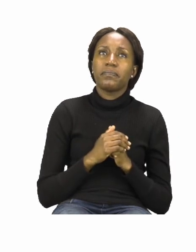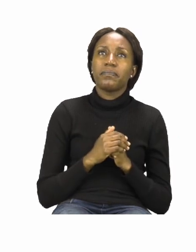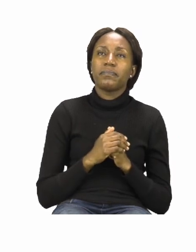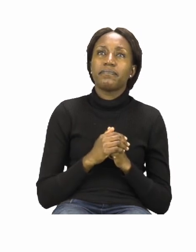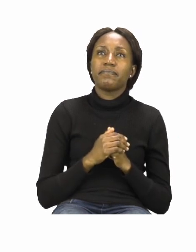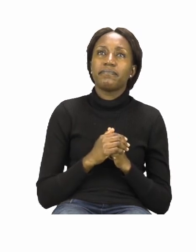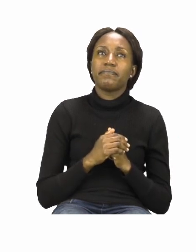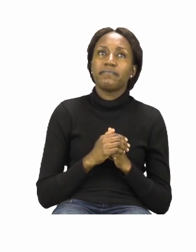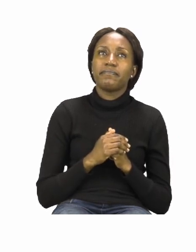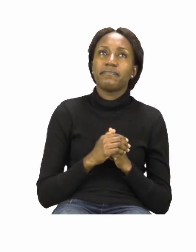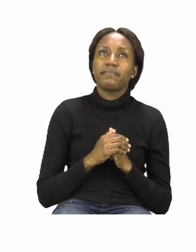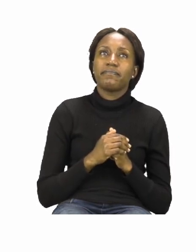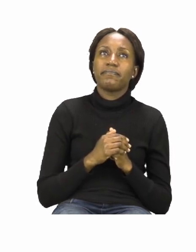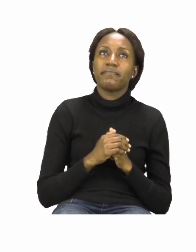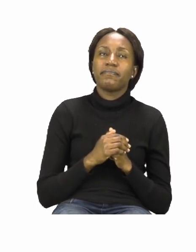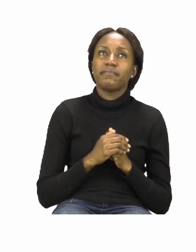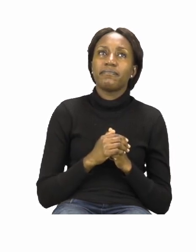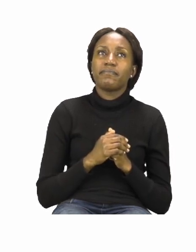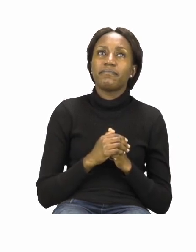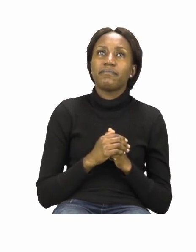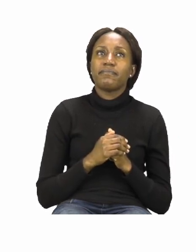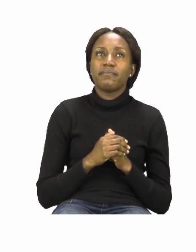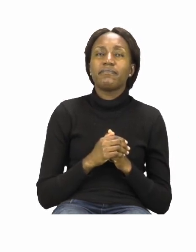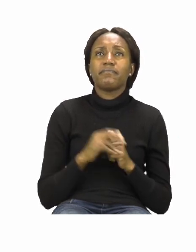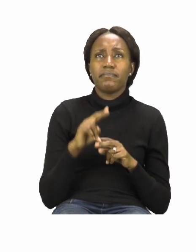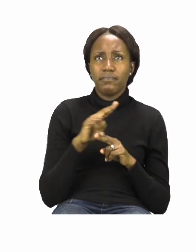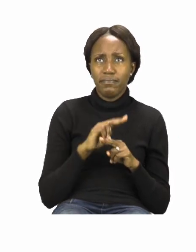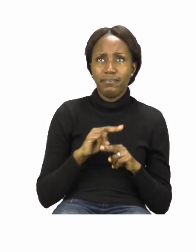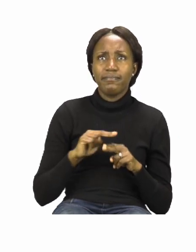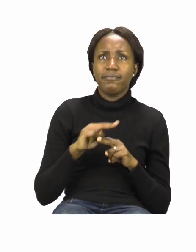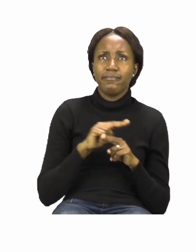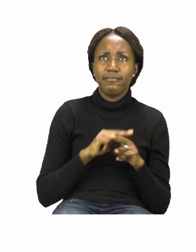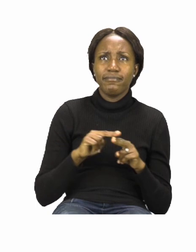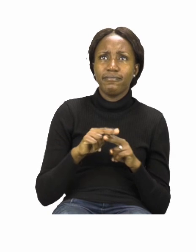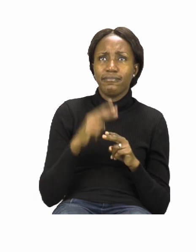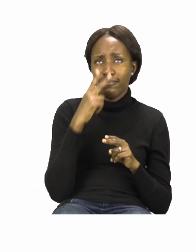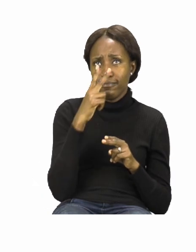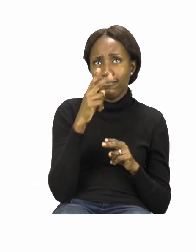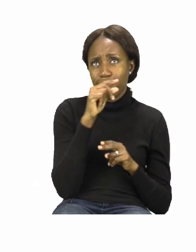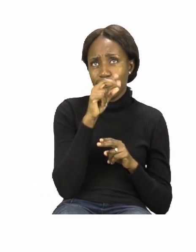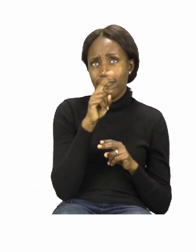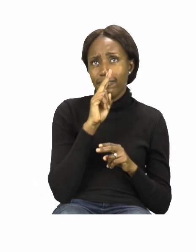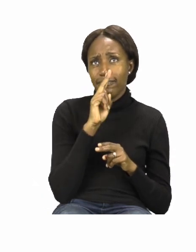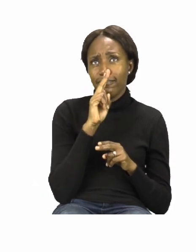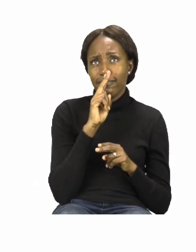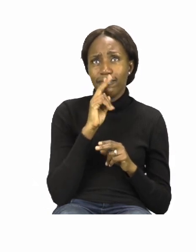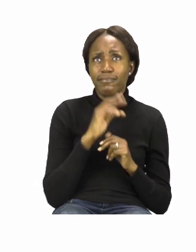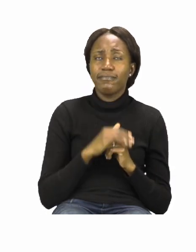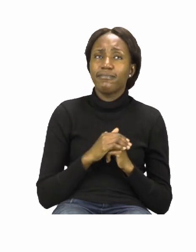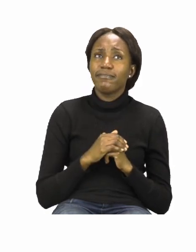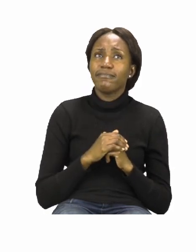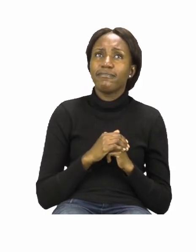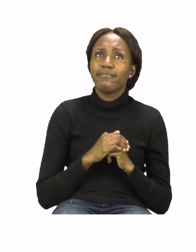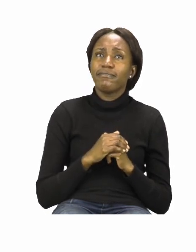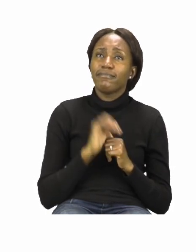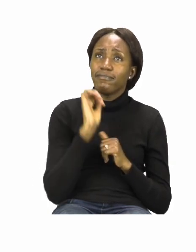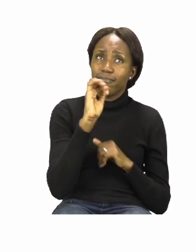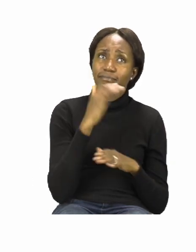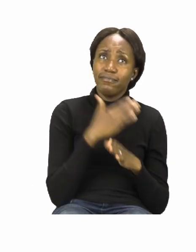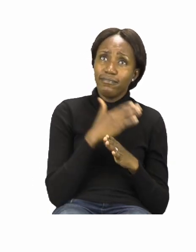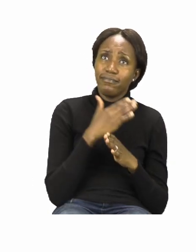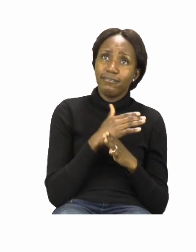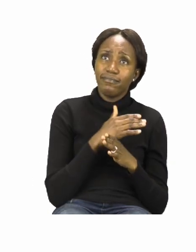Now, this is when we use what we can see to get the answers. It is going to be your job to put